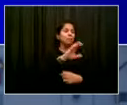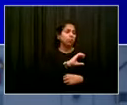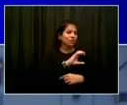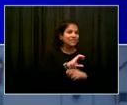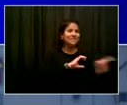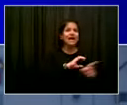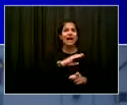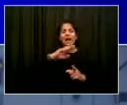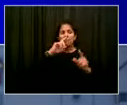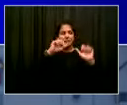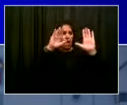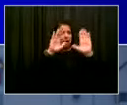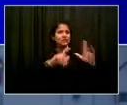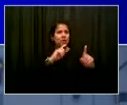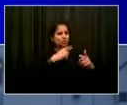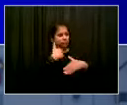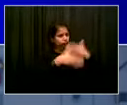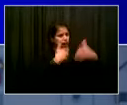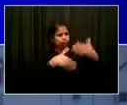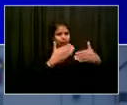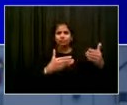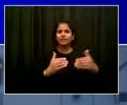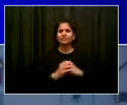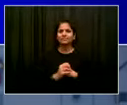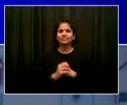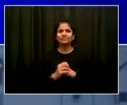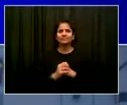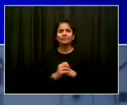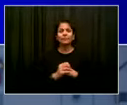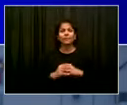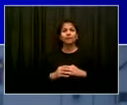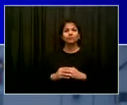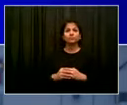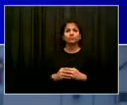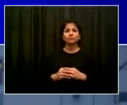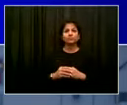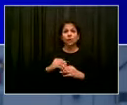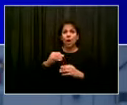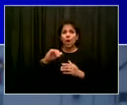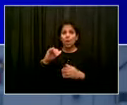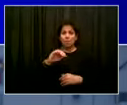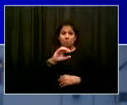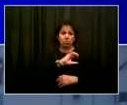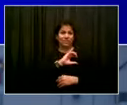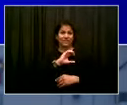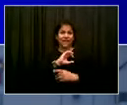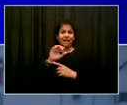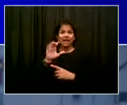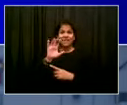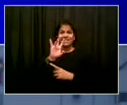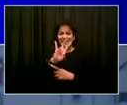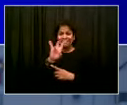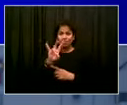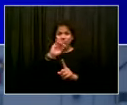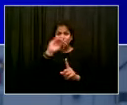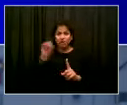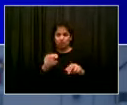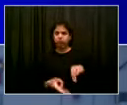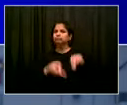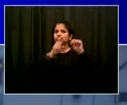the mandate was announced October 20th. NYPD has gone from 70% up to 87% now. The fire